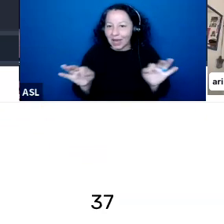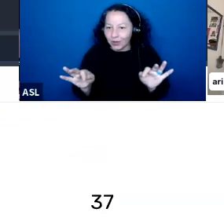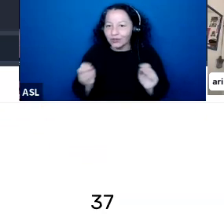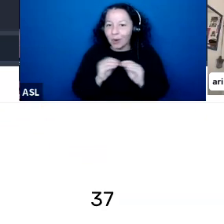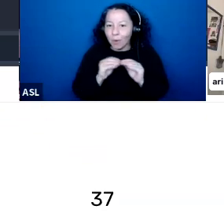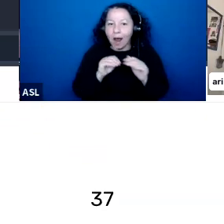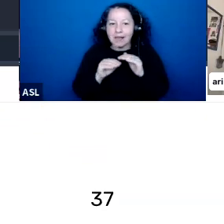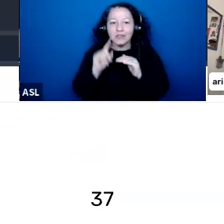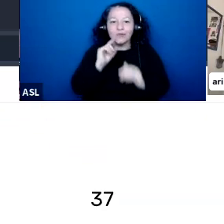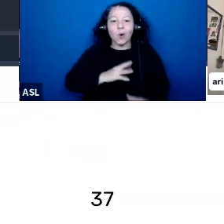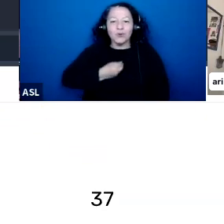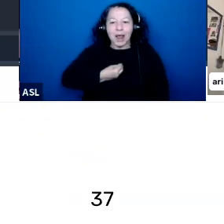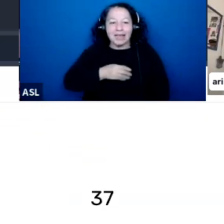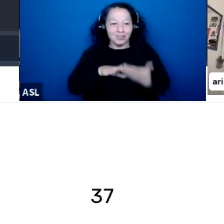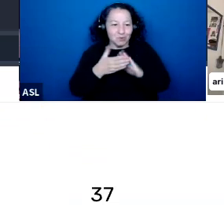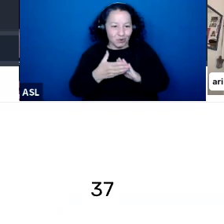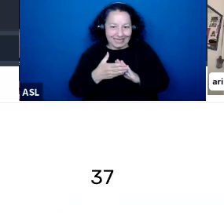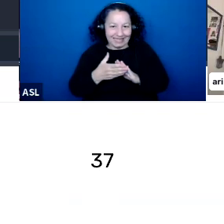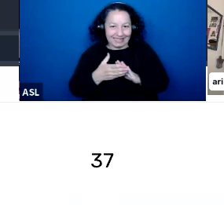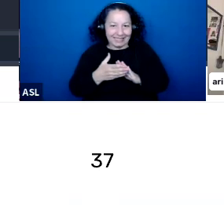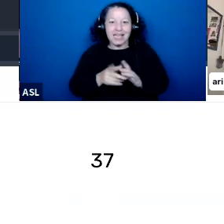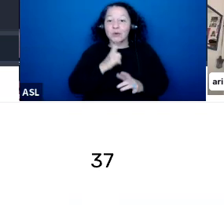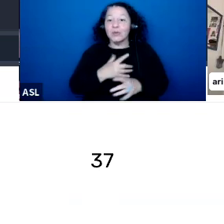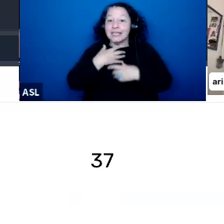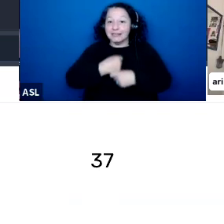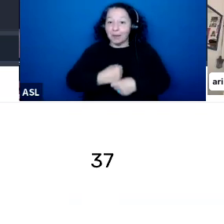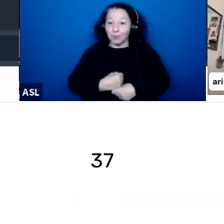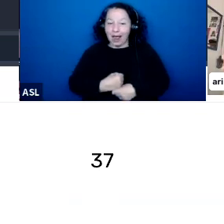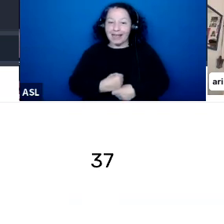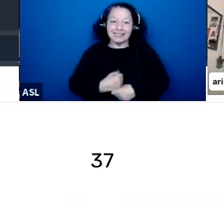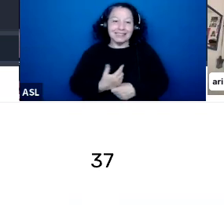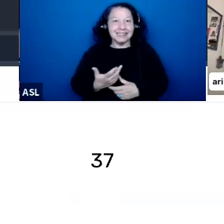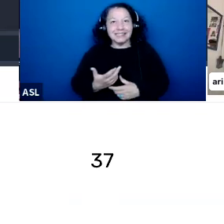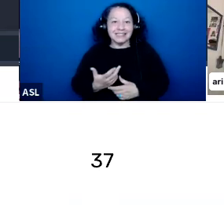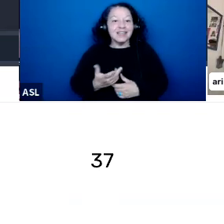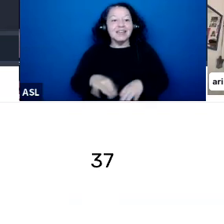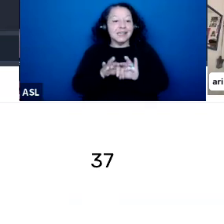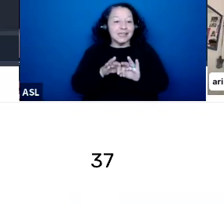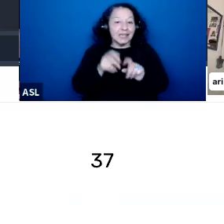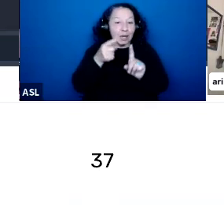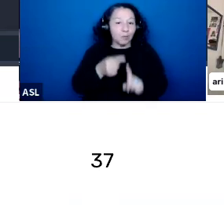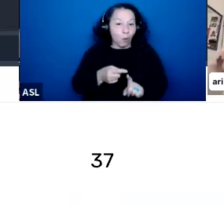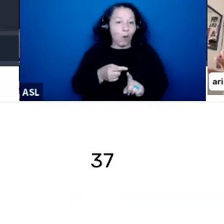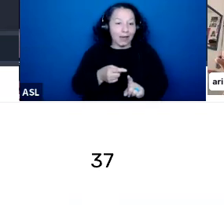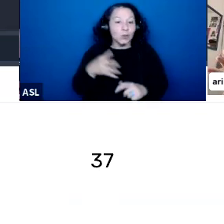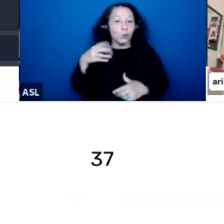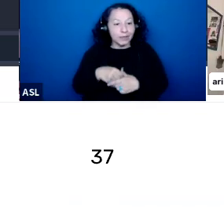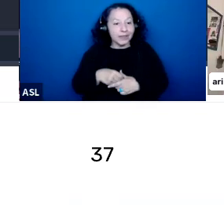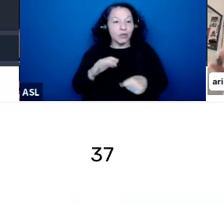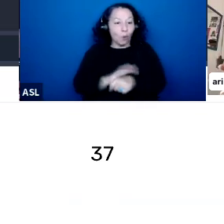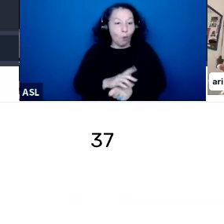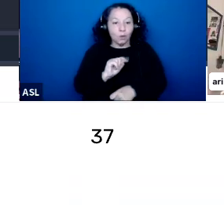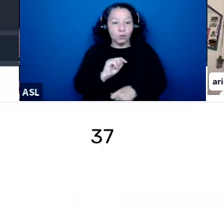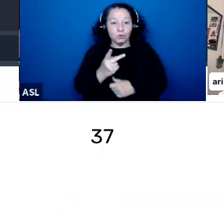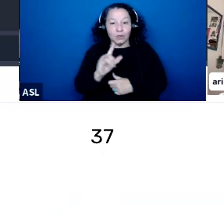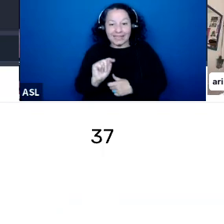in a different language that's more accessible for trans communities, and it summarizes just like the key points in the